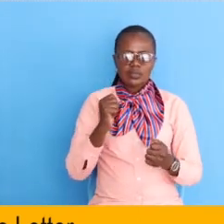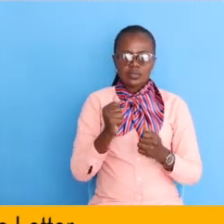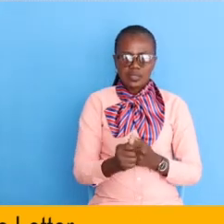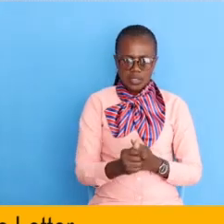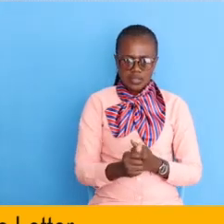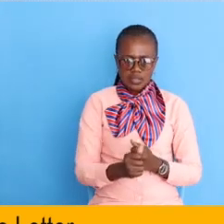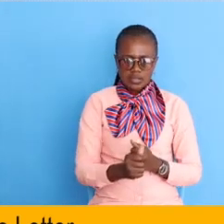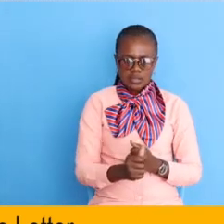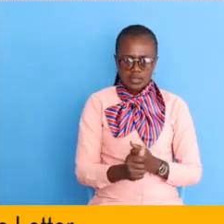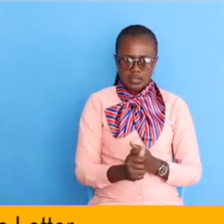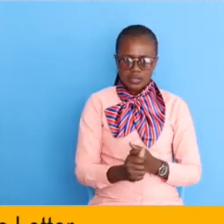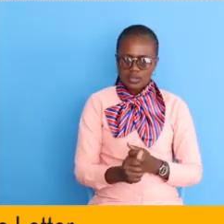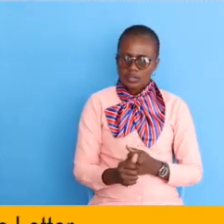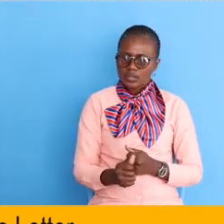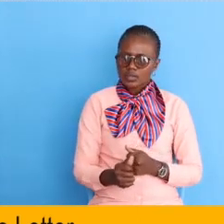and Stationaries.